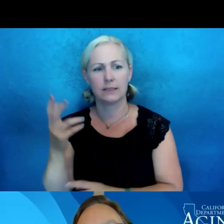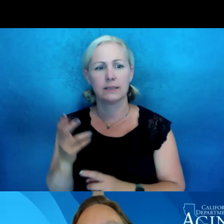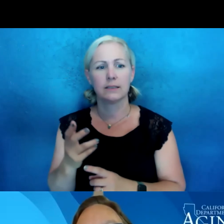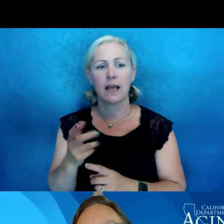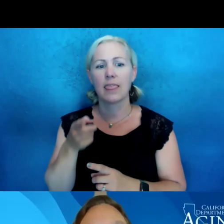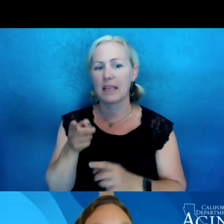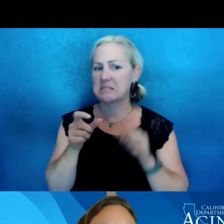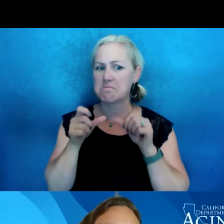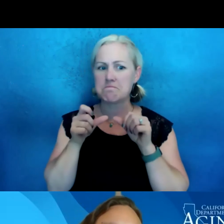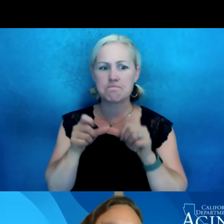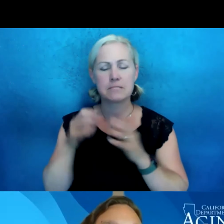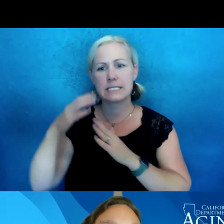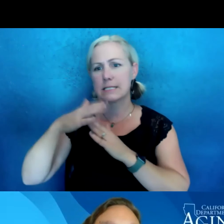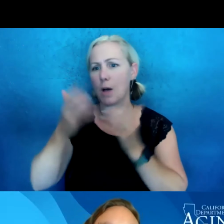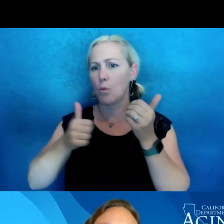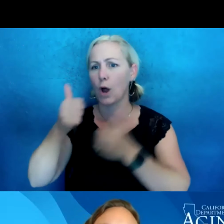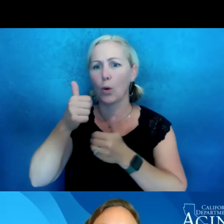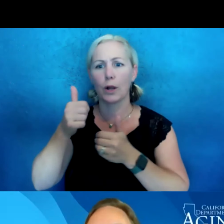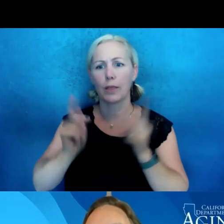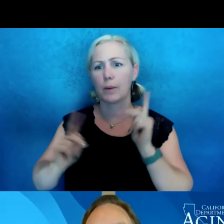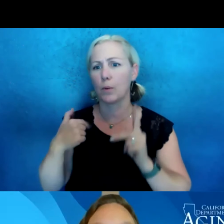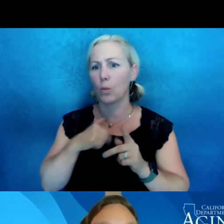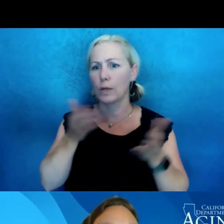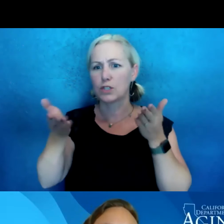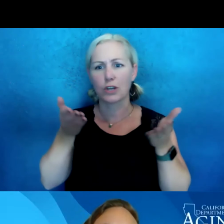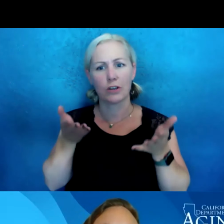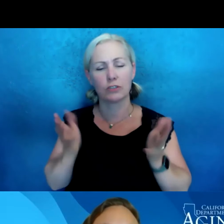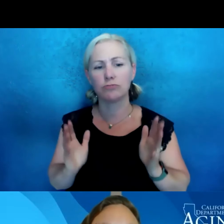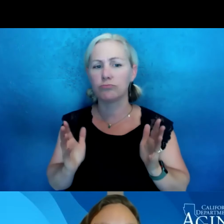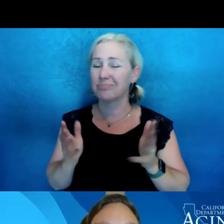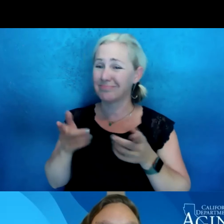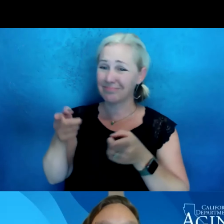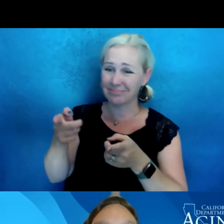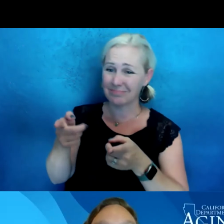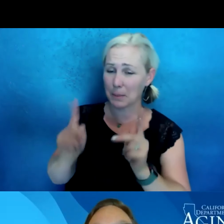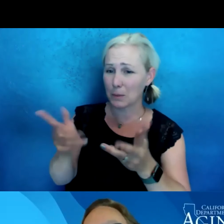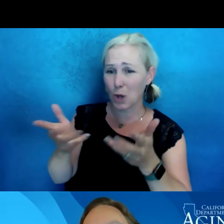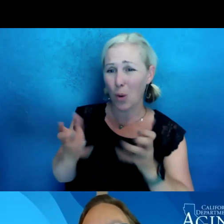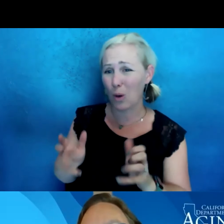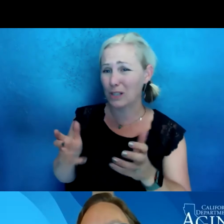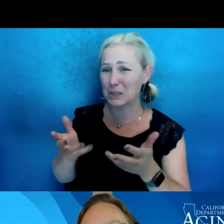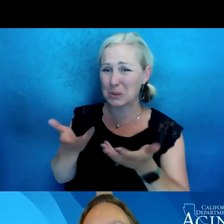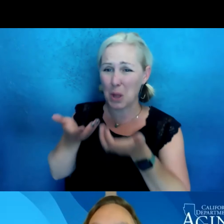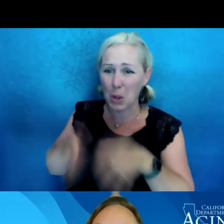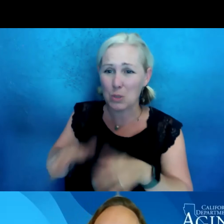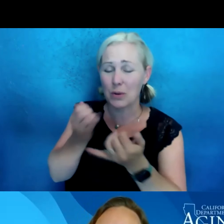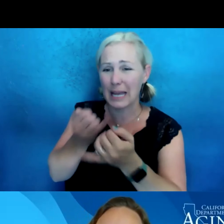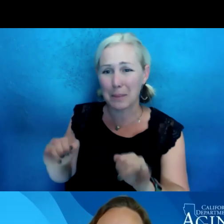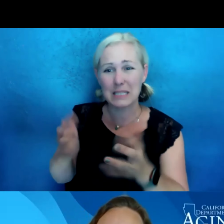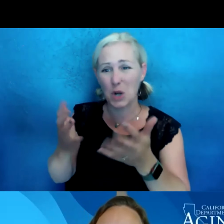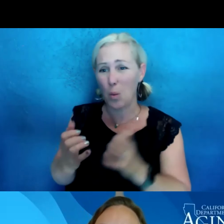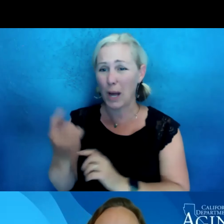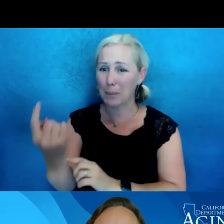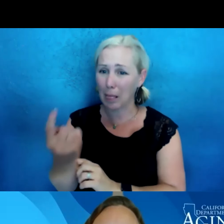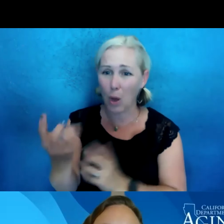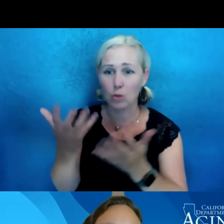top priority of the people we serve. Don't want to lose independence, don't want to be alone, don't want to move into a nursing home unless that is